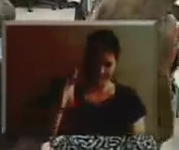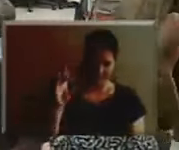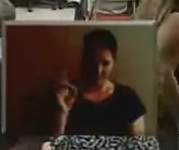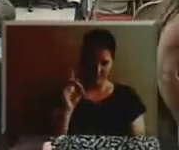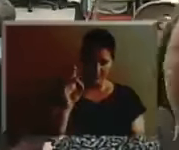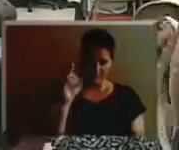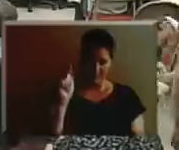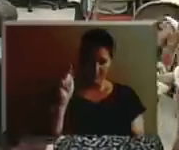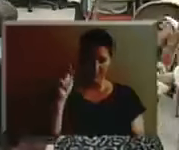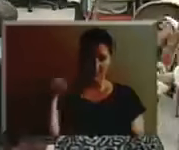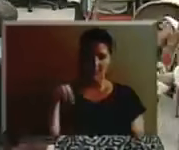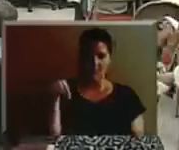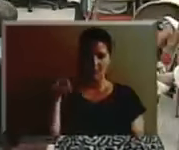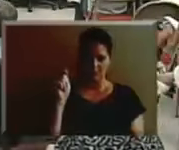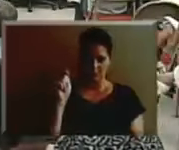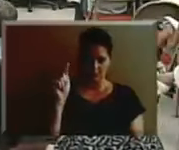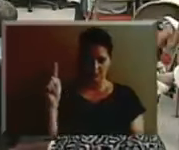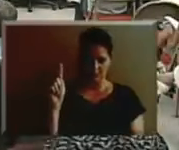B.Q.1.